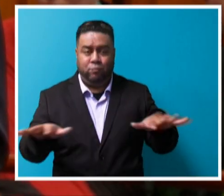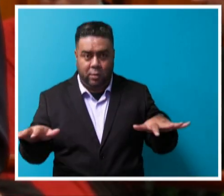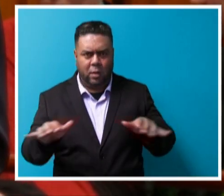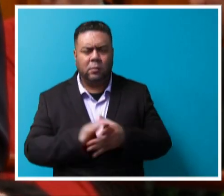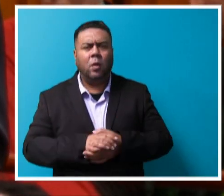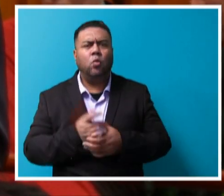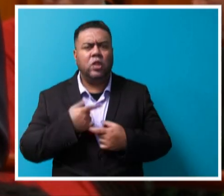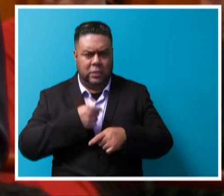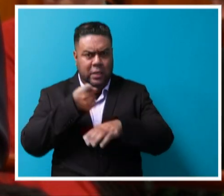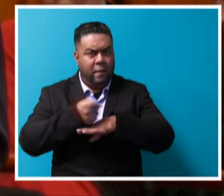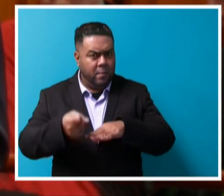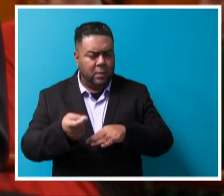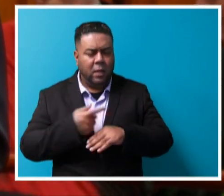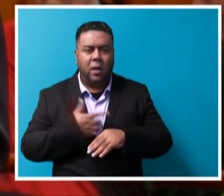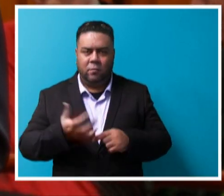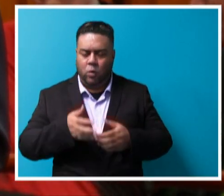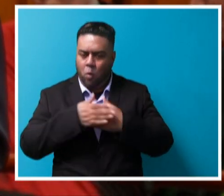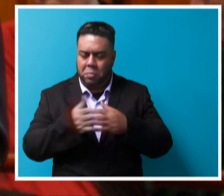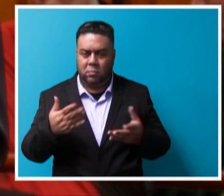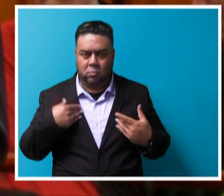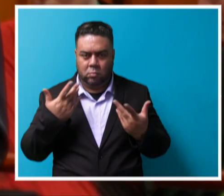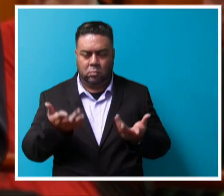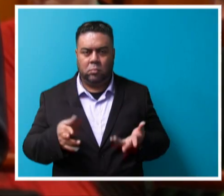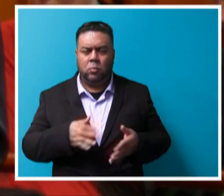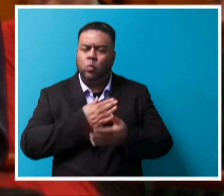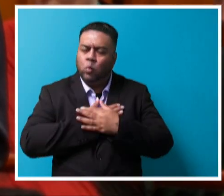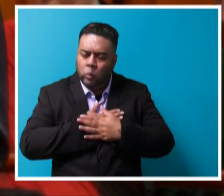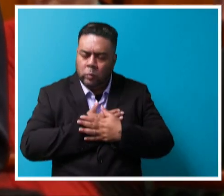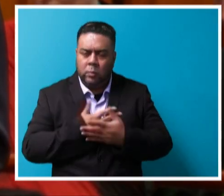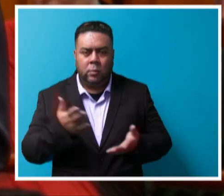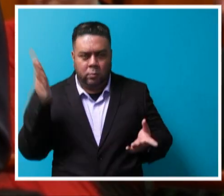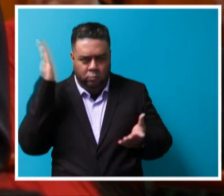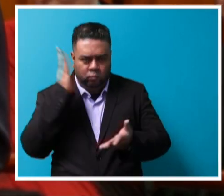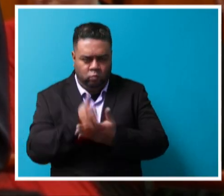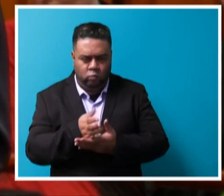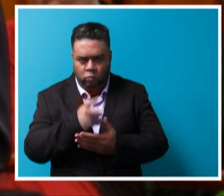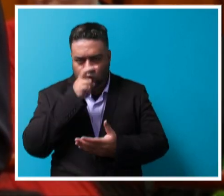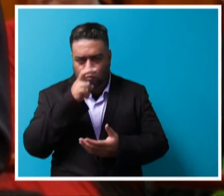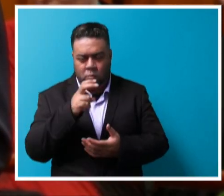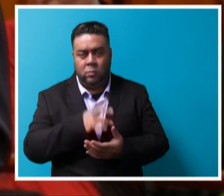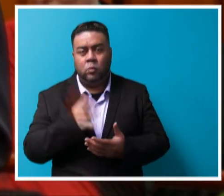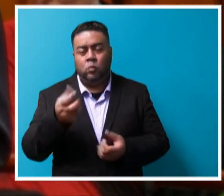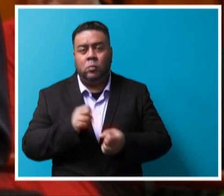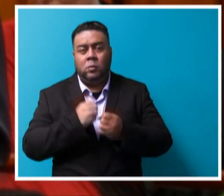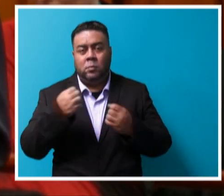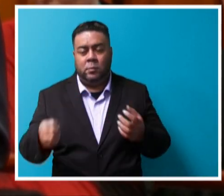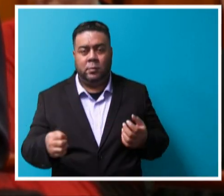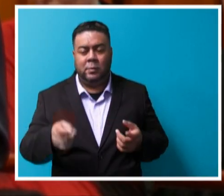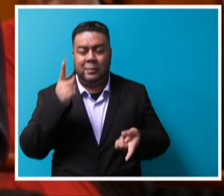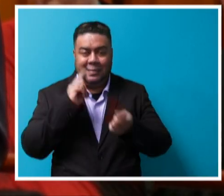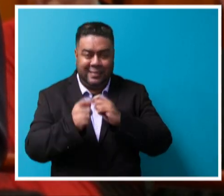government has responded openly, compassionately, and decisively through expanded